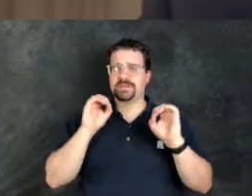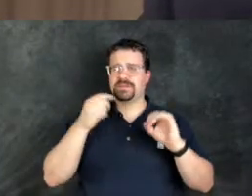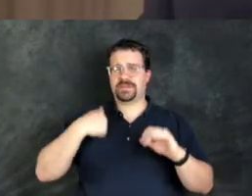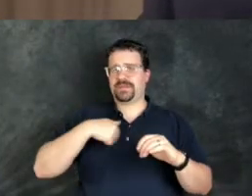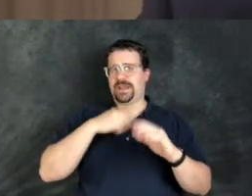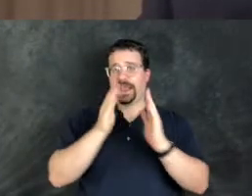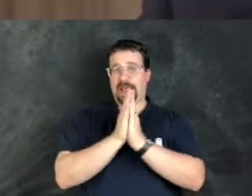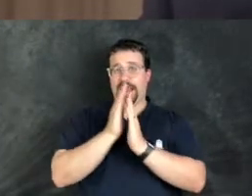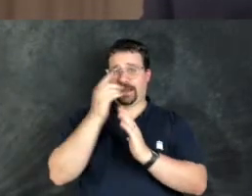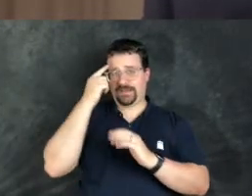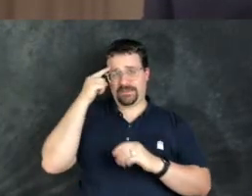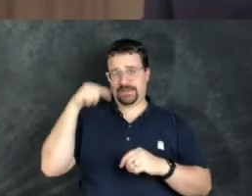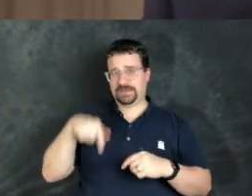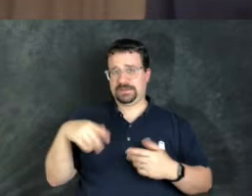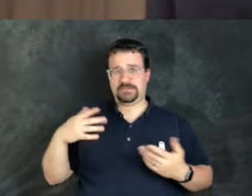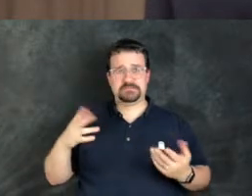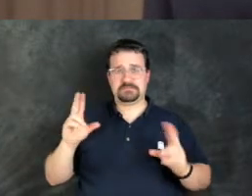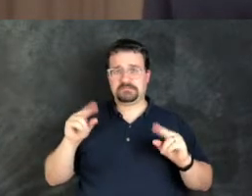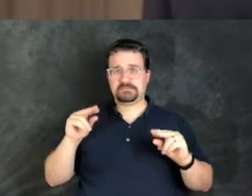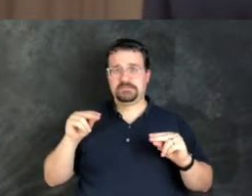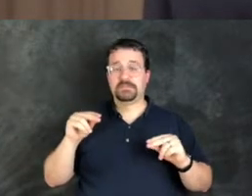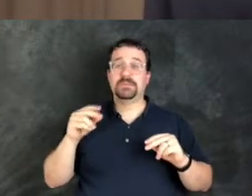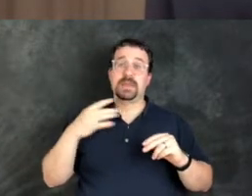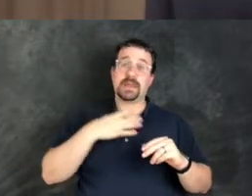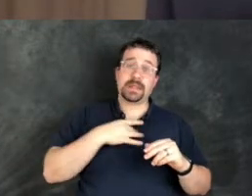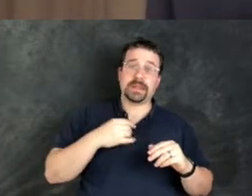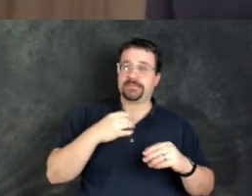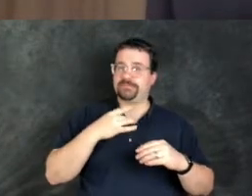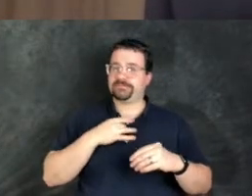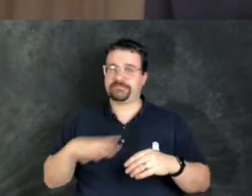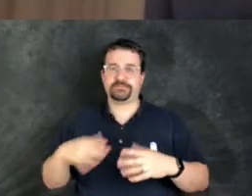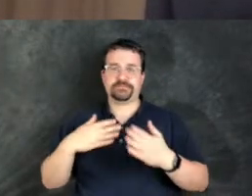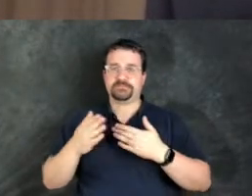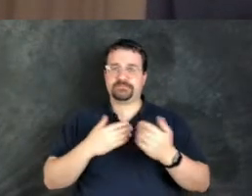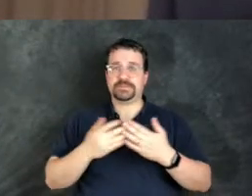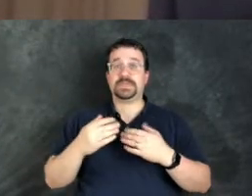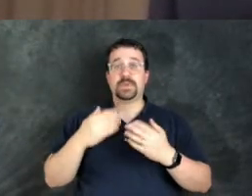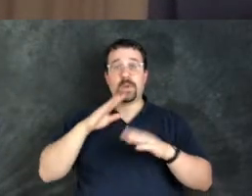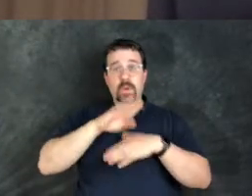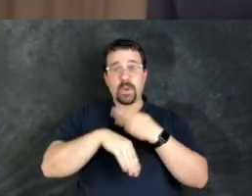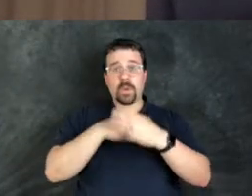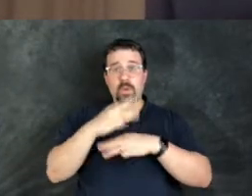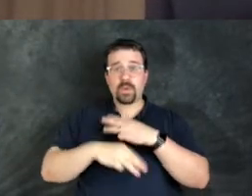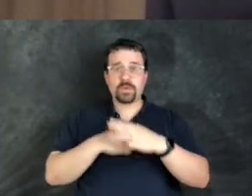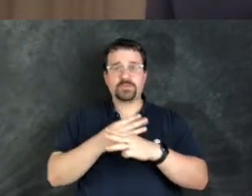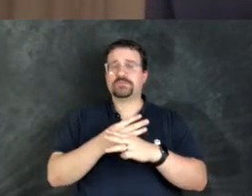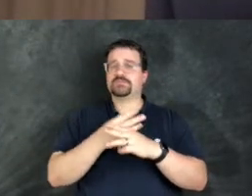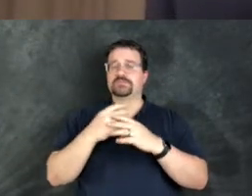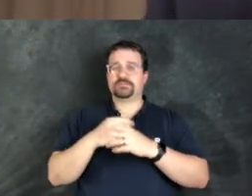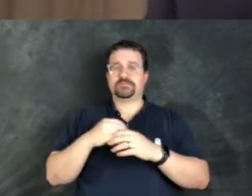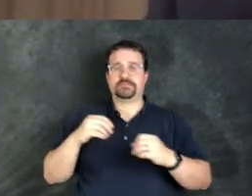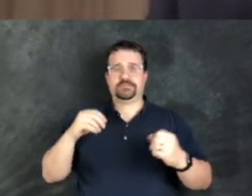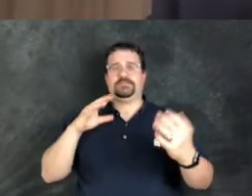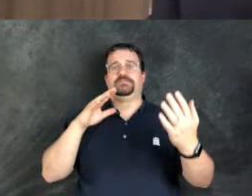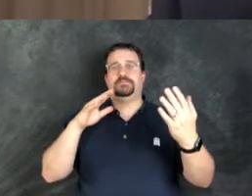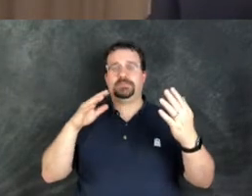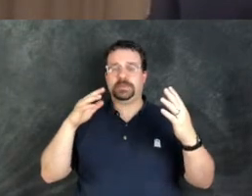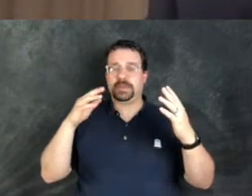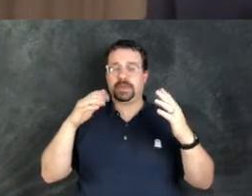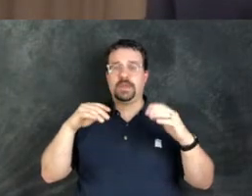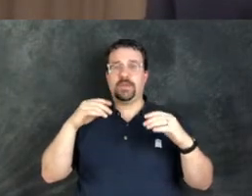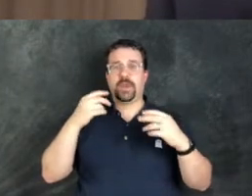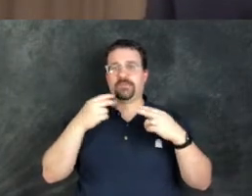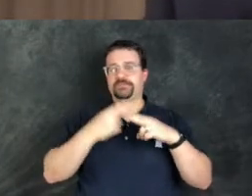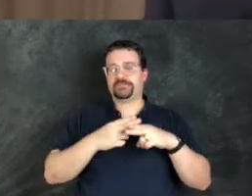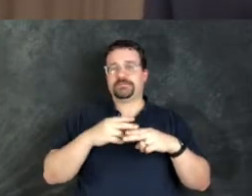None of us asked for this, but like it or not, our entire world has presently been thrust into